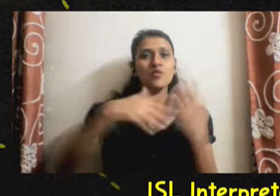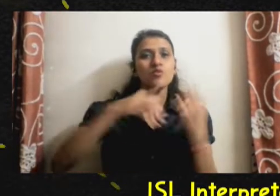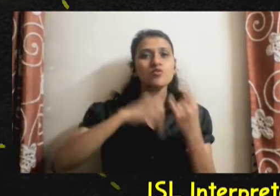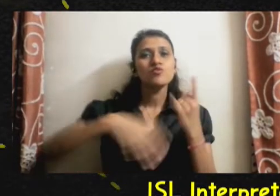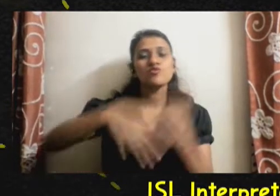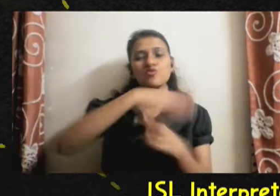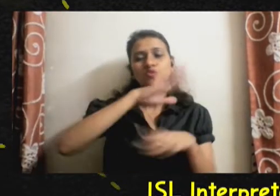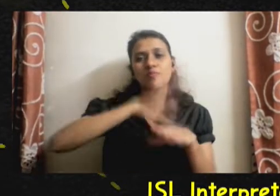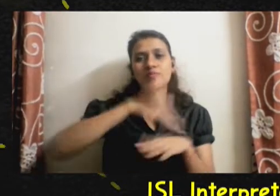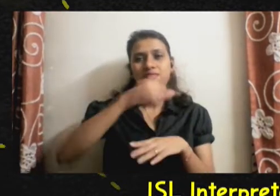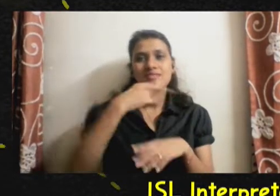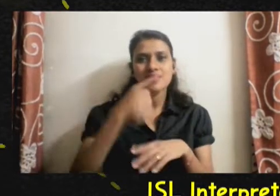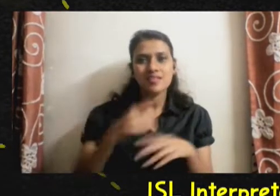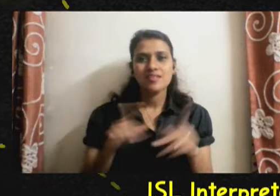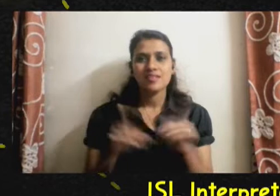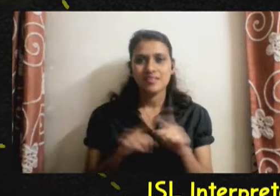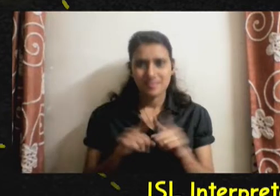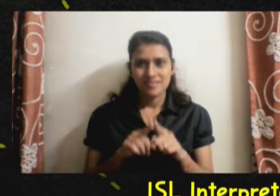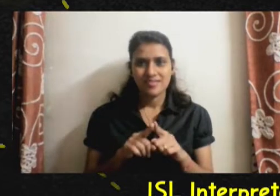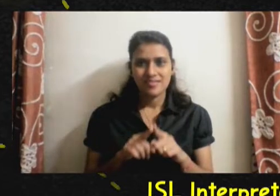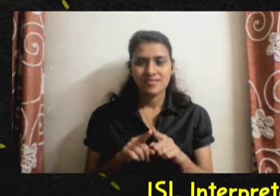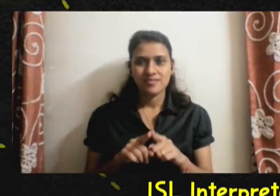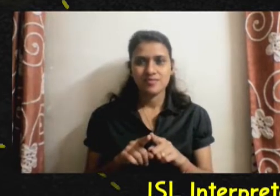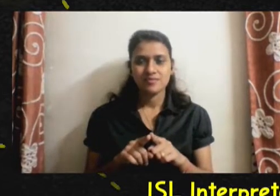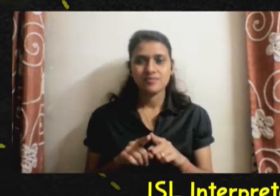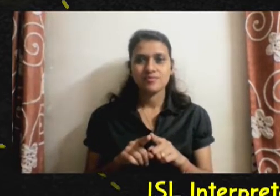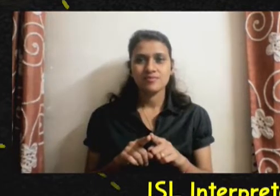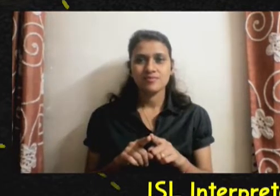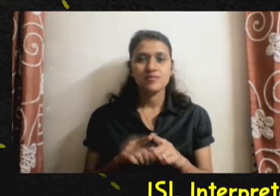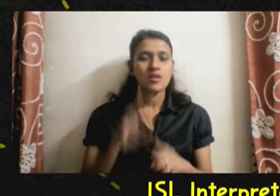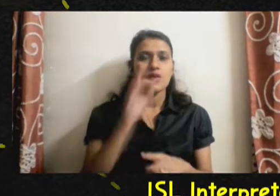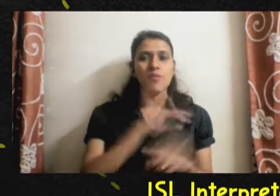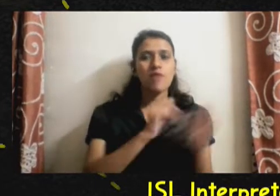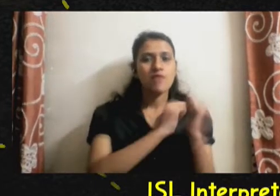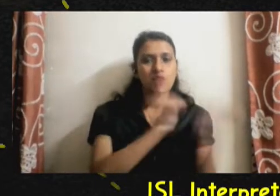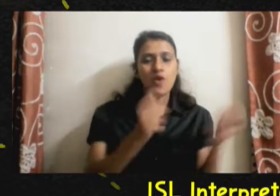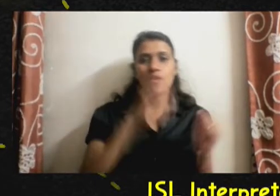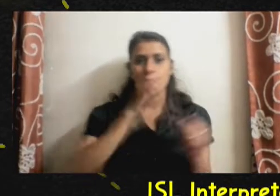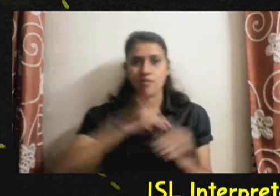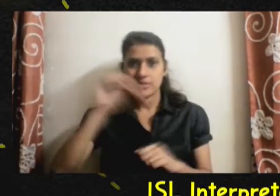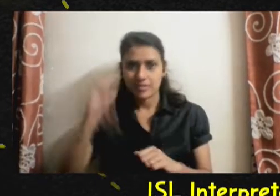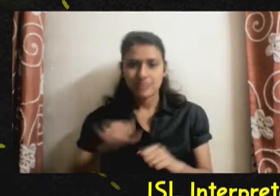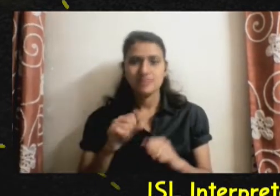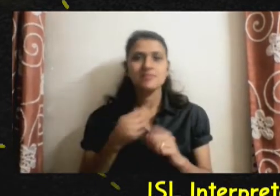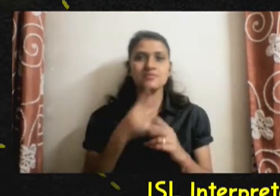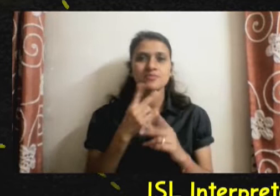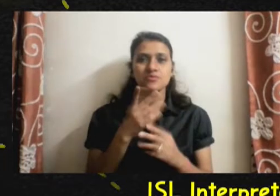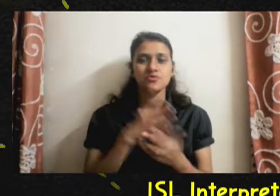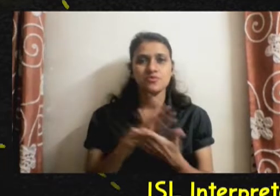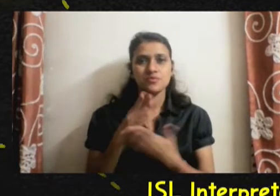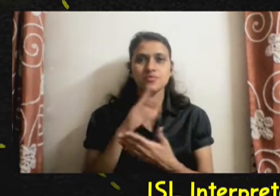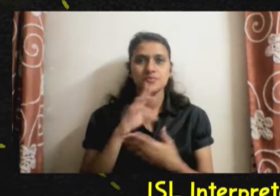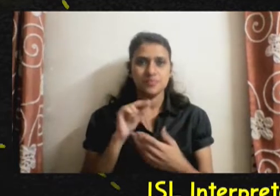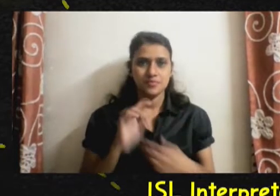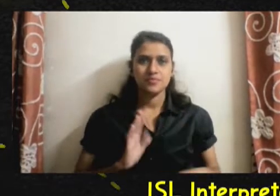between non-profit to the for-profit arena. You could just Yes. continue from there. Thank you. Sorry about that. So yes, so definitely,